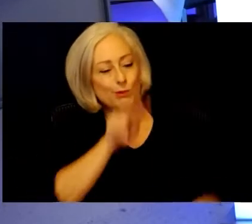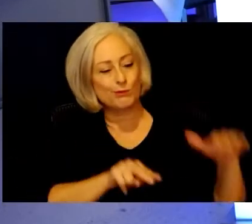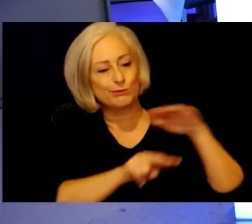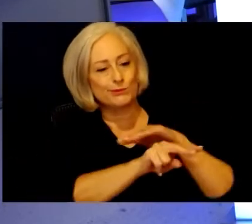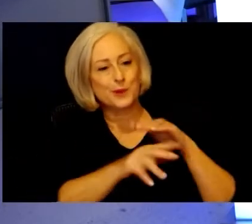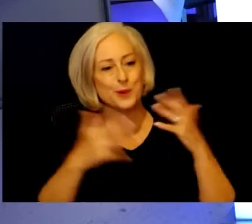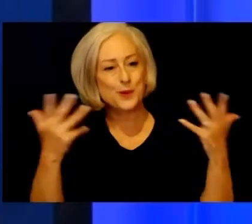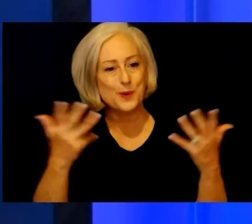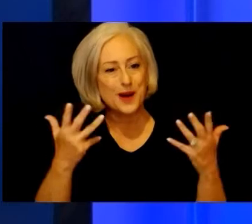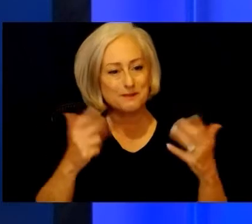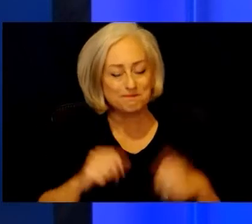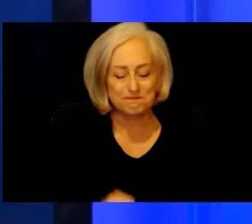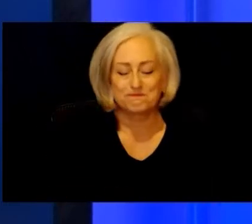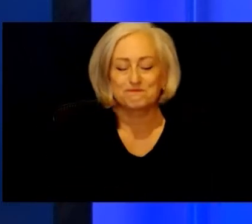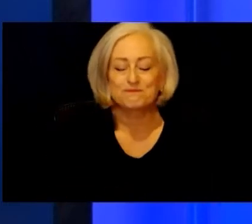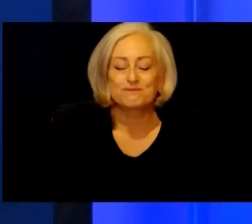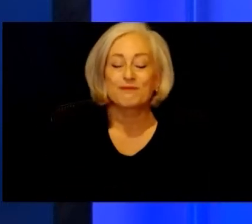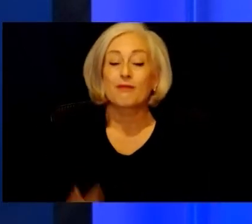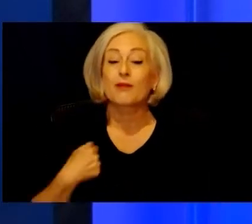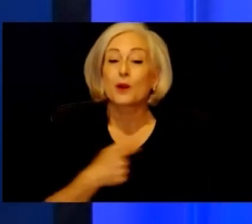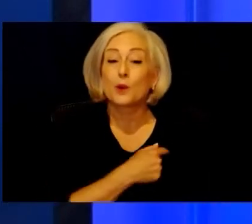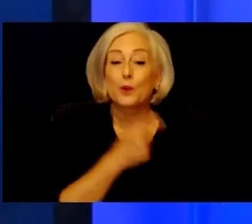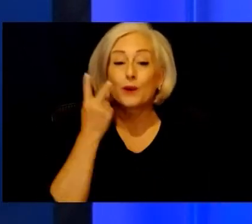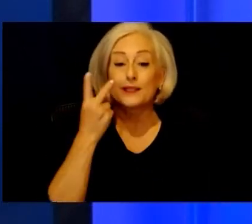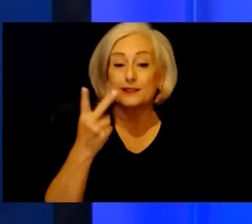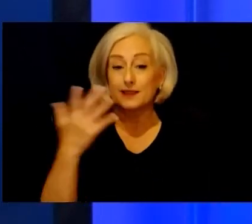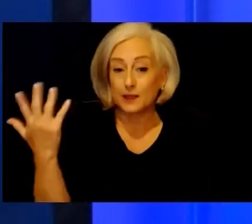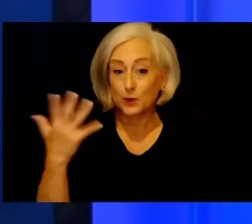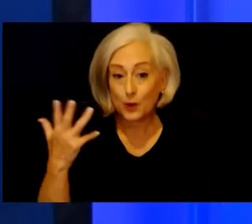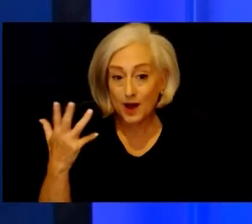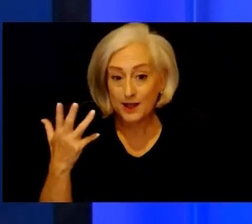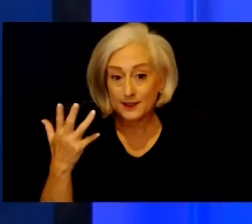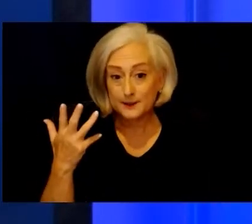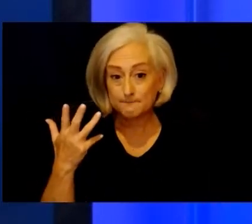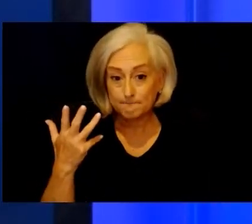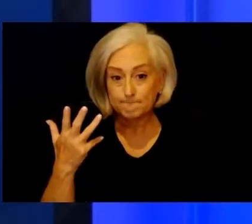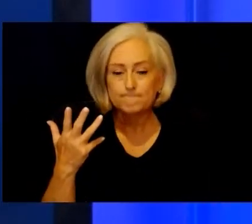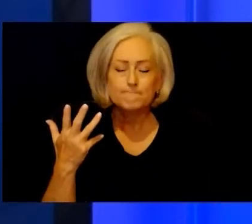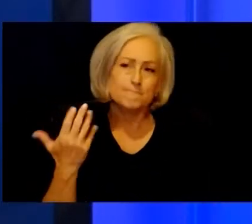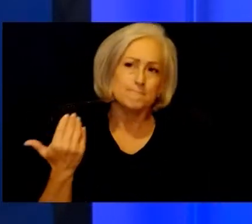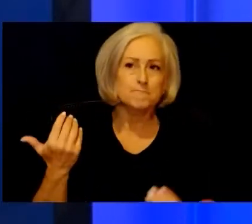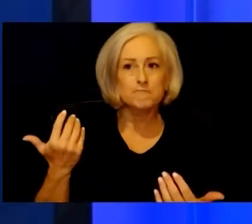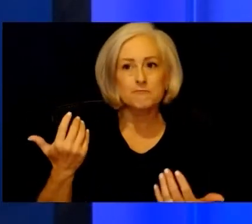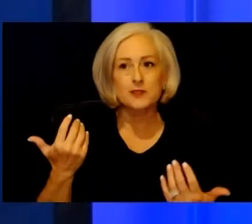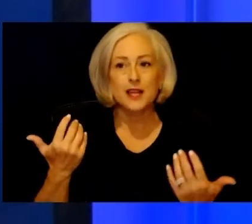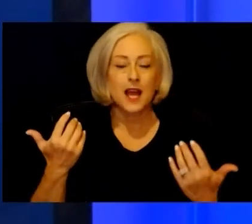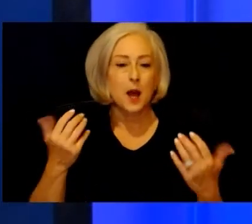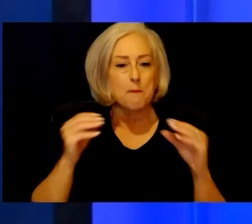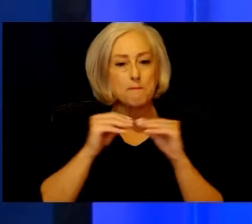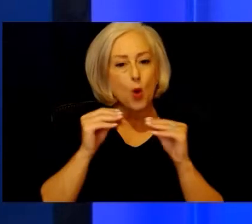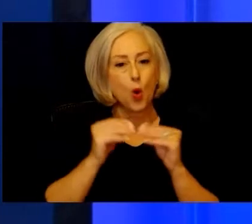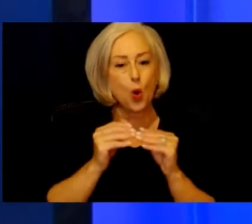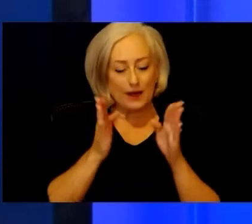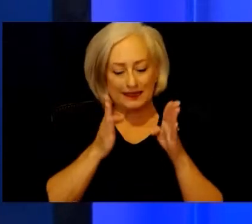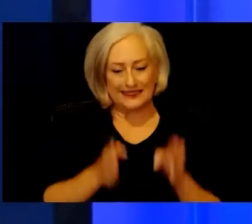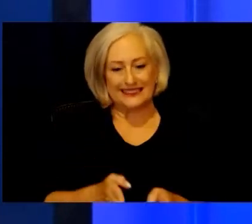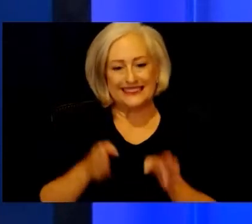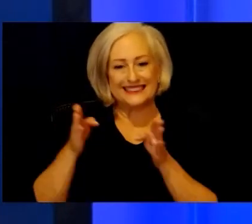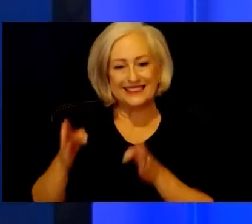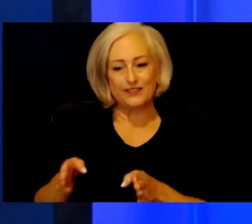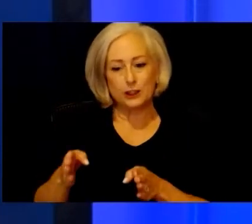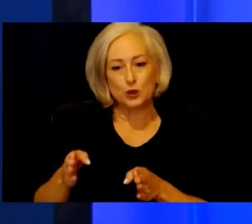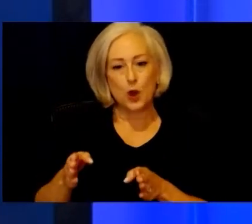is that we are gaining some sort of more individual immunity, which will help the population.